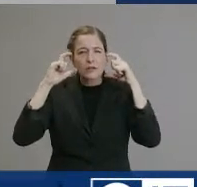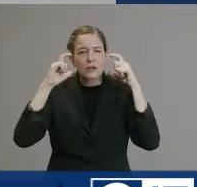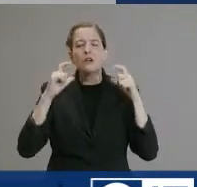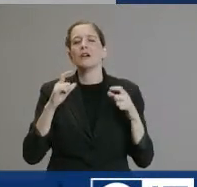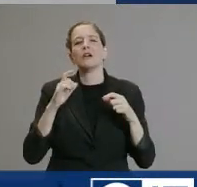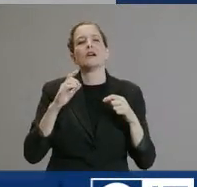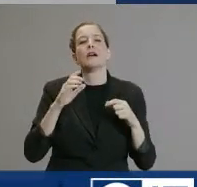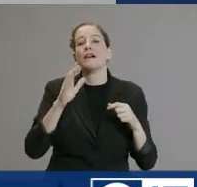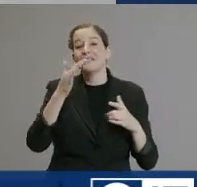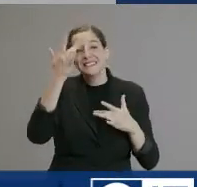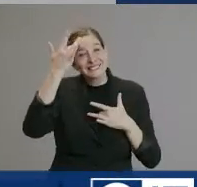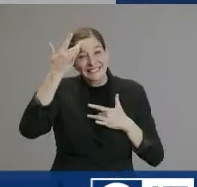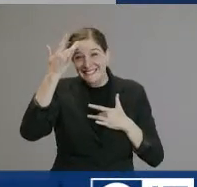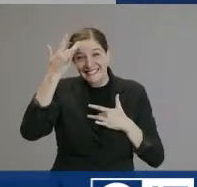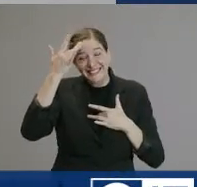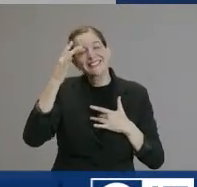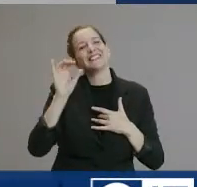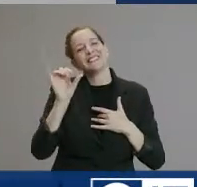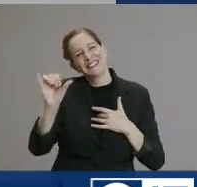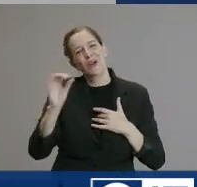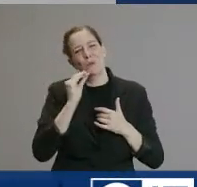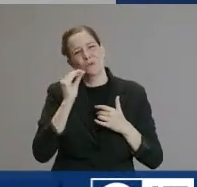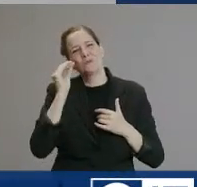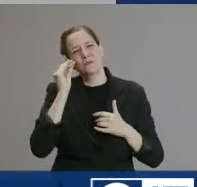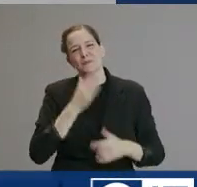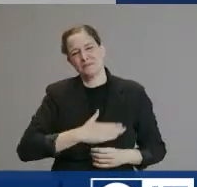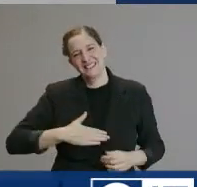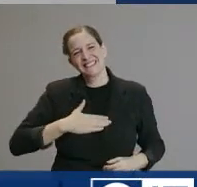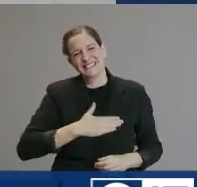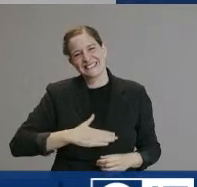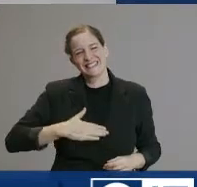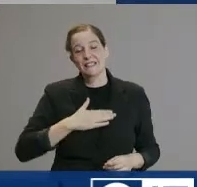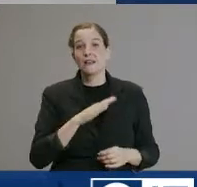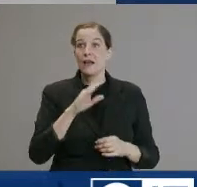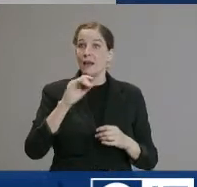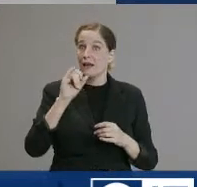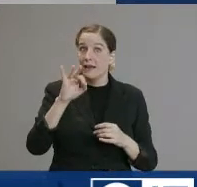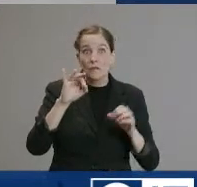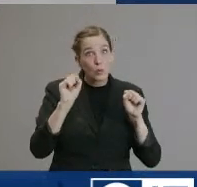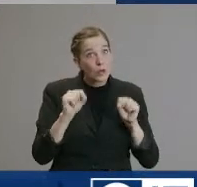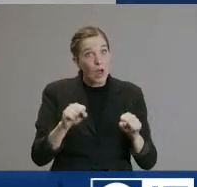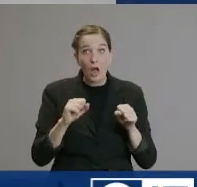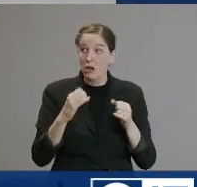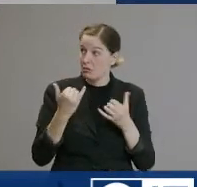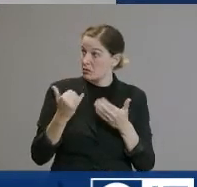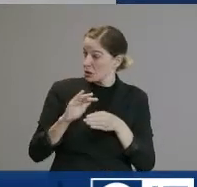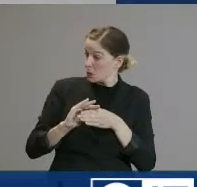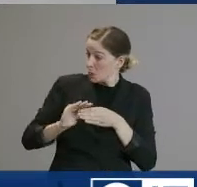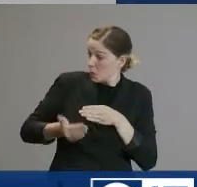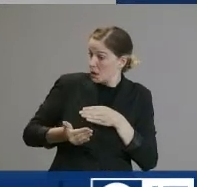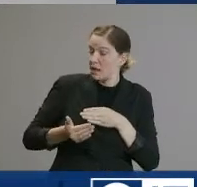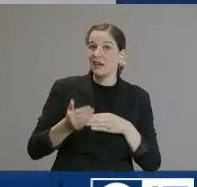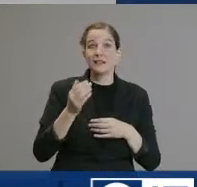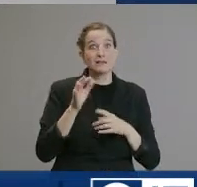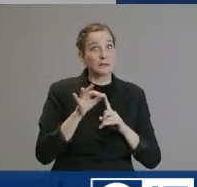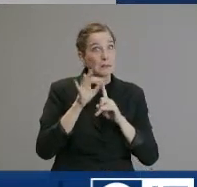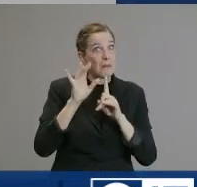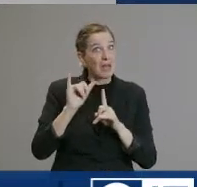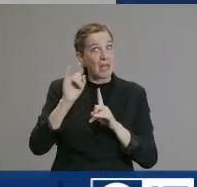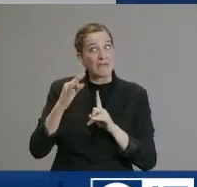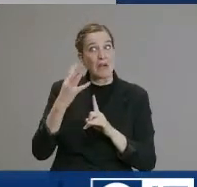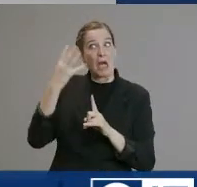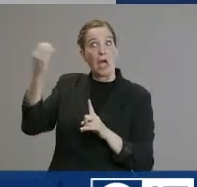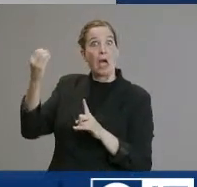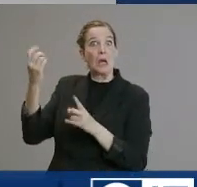please stay home. And if you've got the opportunity this weekend, and especially if you've been out and about quite a bit, go and get a